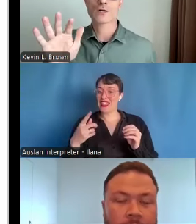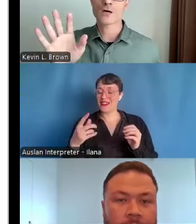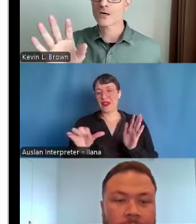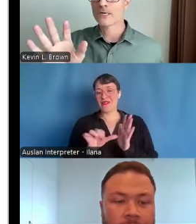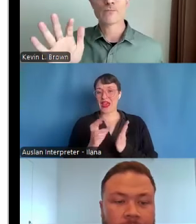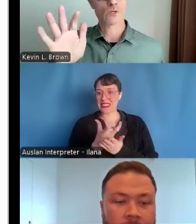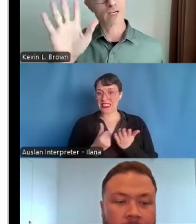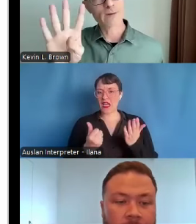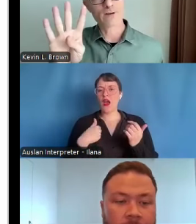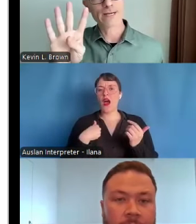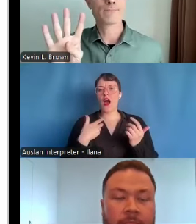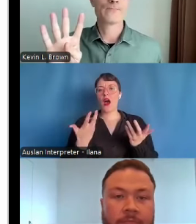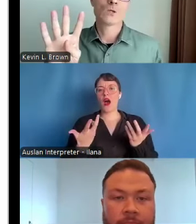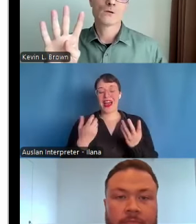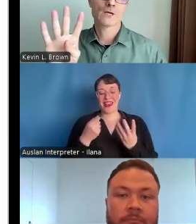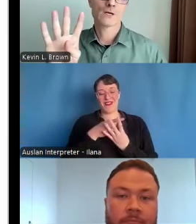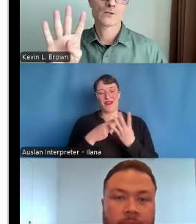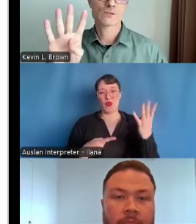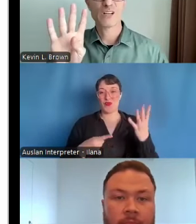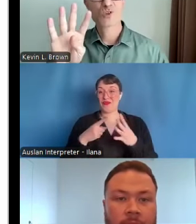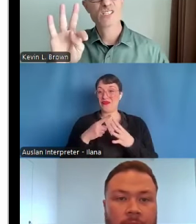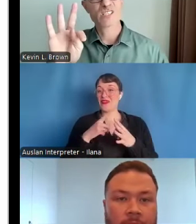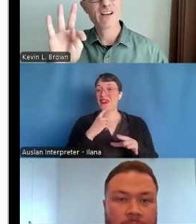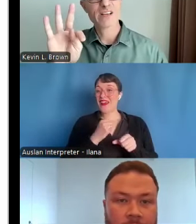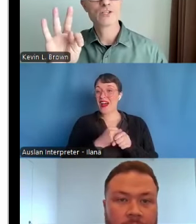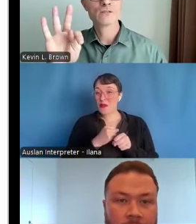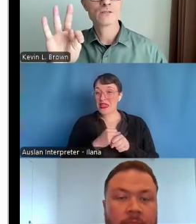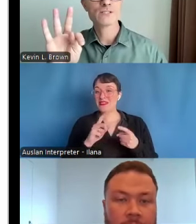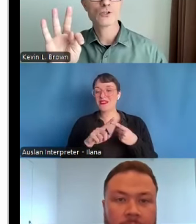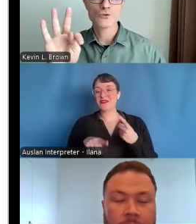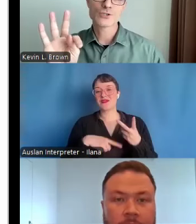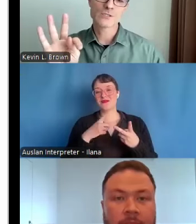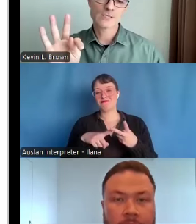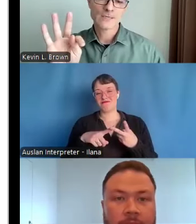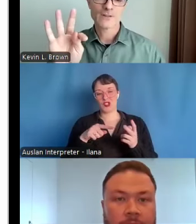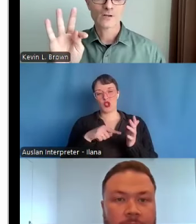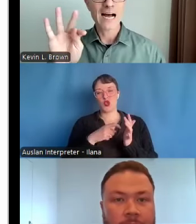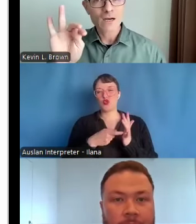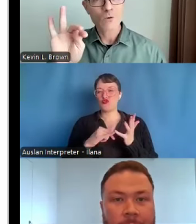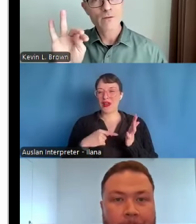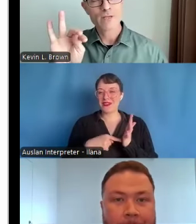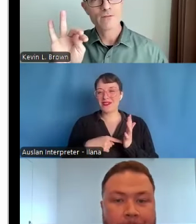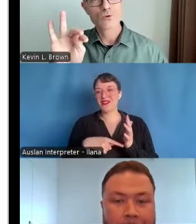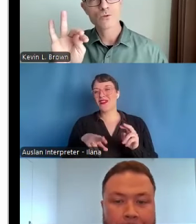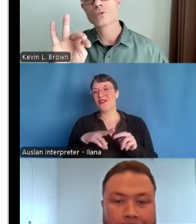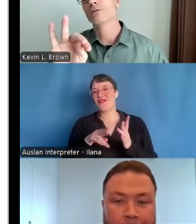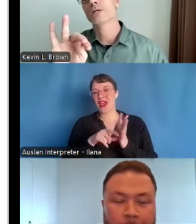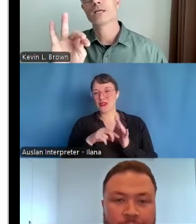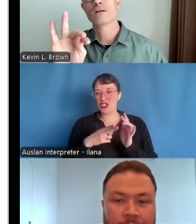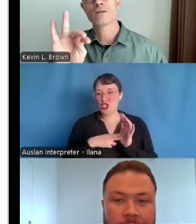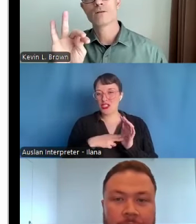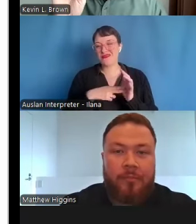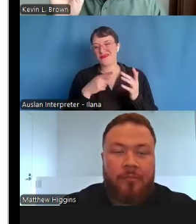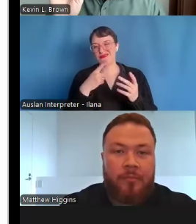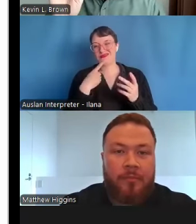so there's government funding, there's trusts and foundations and institutions, there are high net worth individuals,